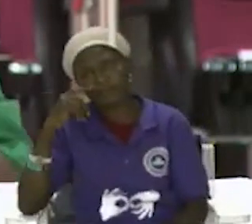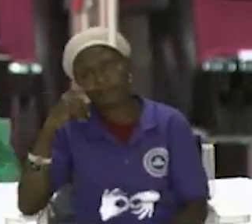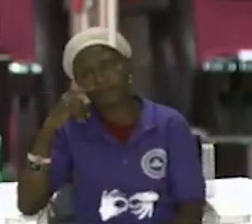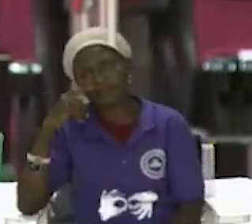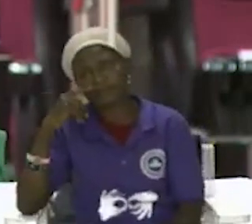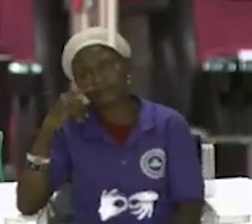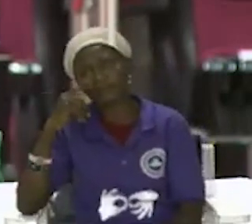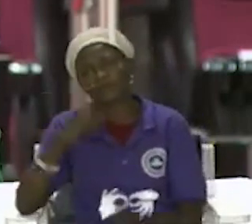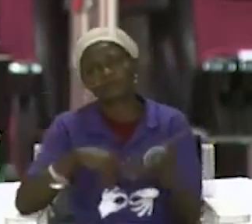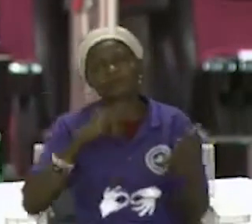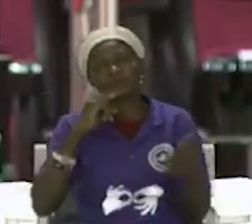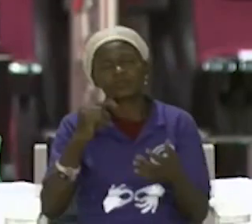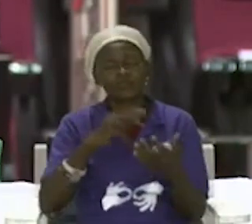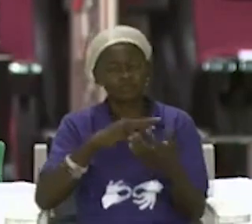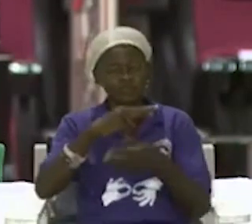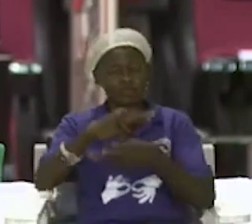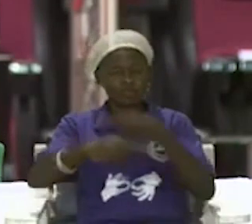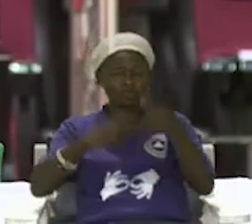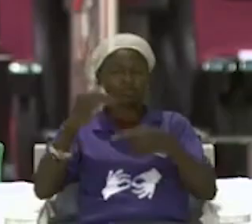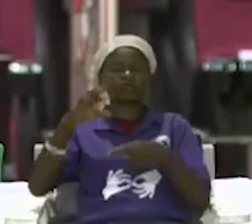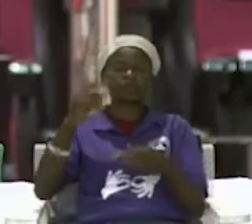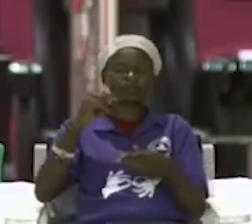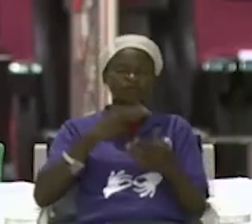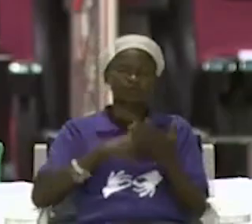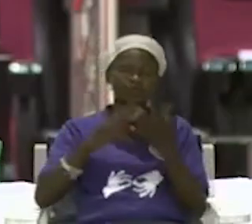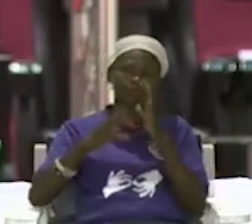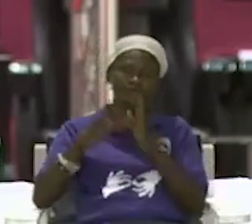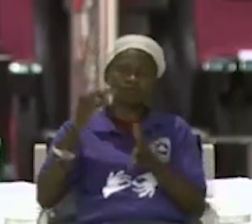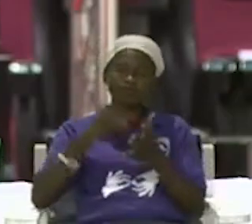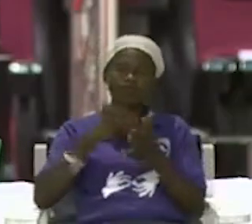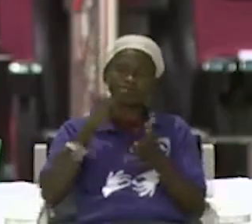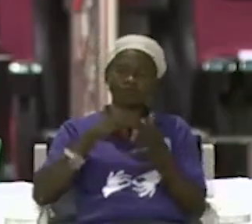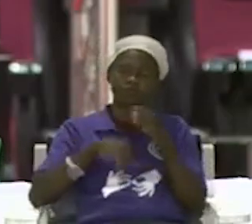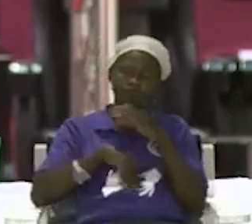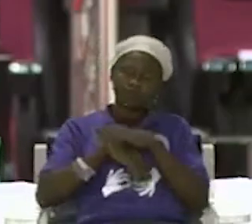What is the role of the Holy Spirit? I said, well, it's a comforter.